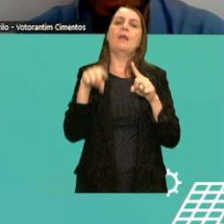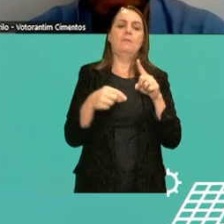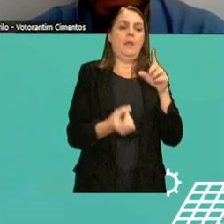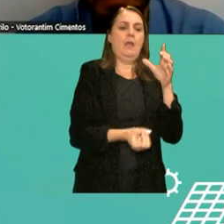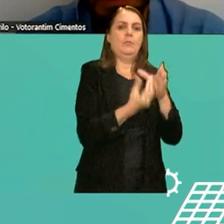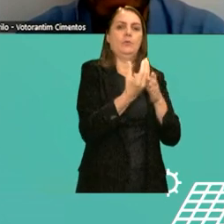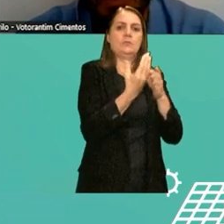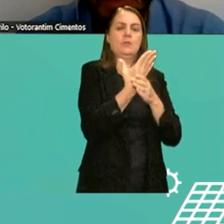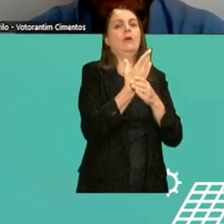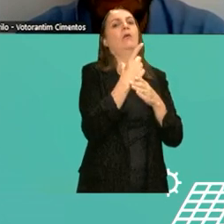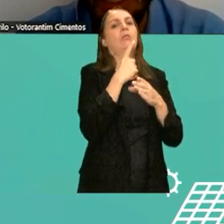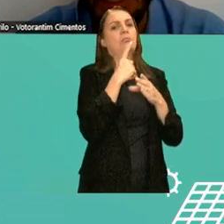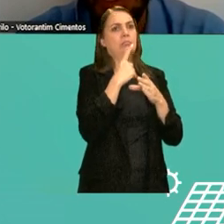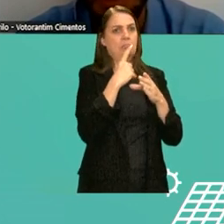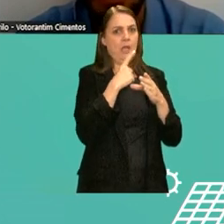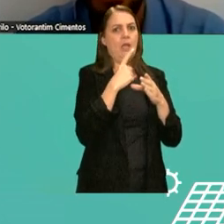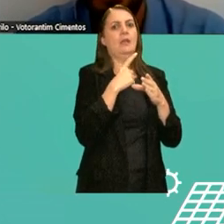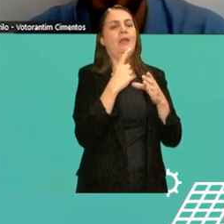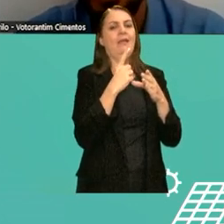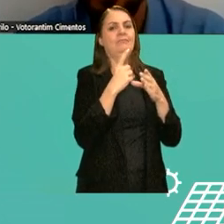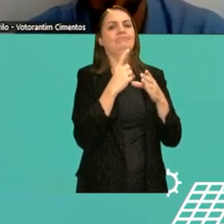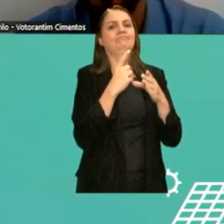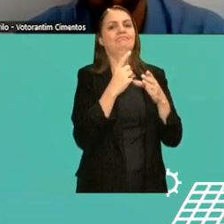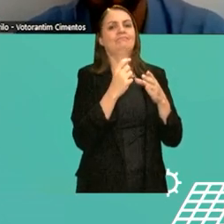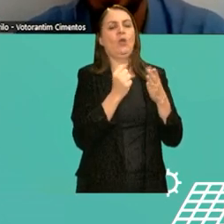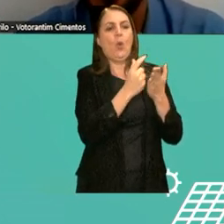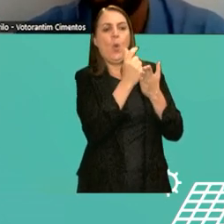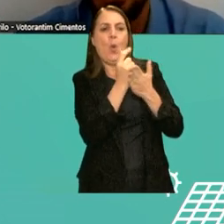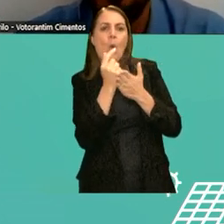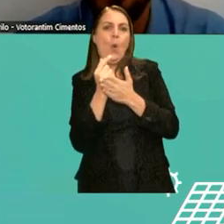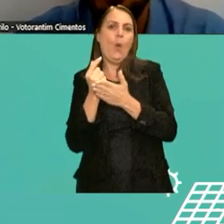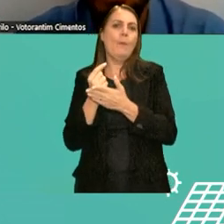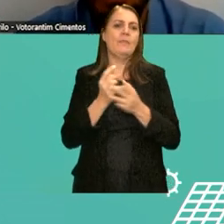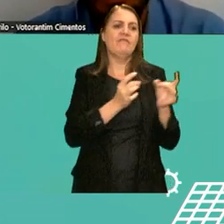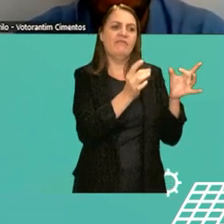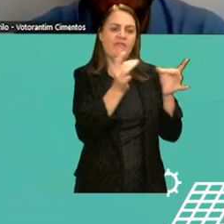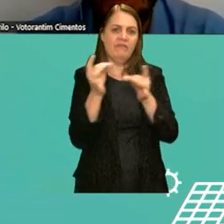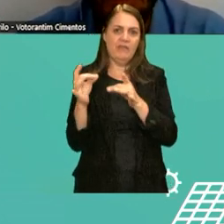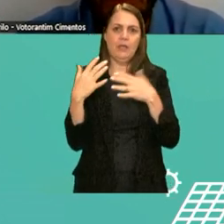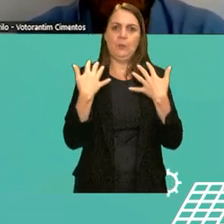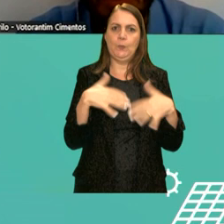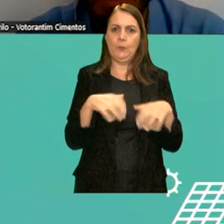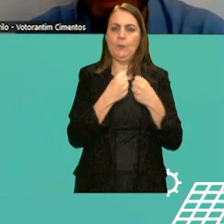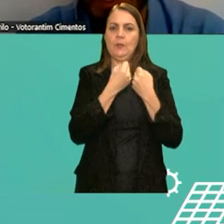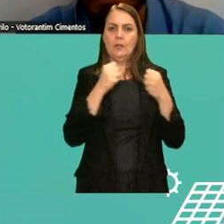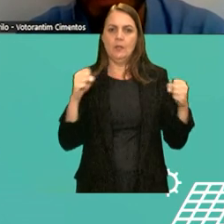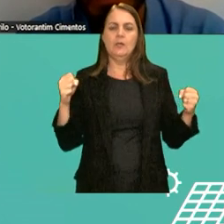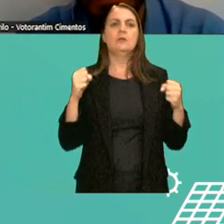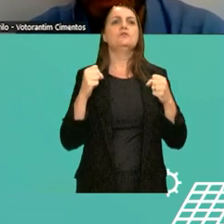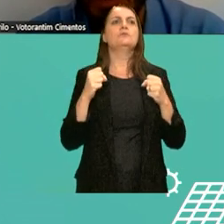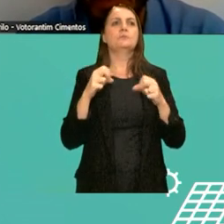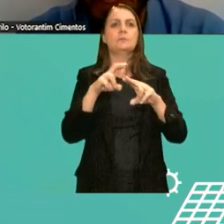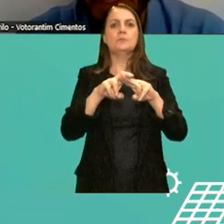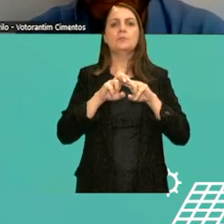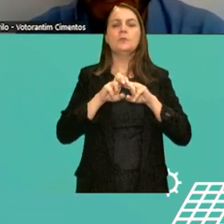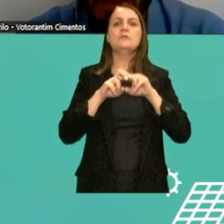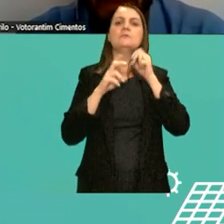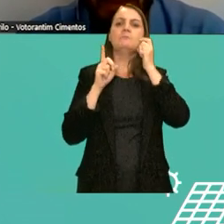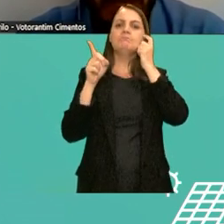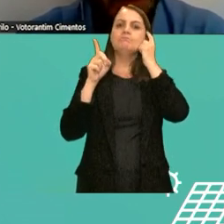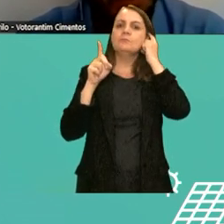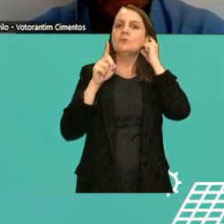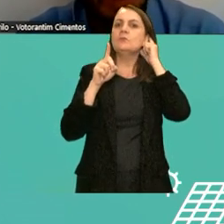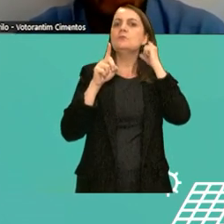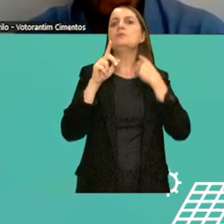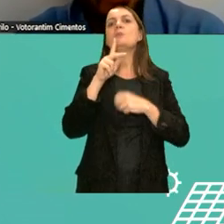and we have a great demand for these products, and we have an infrastructure gap in the world,